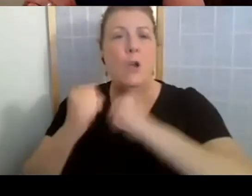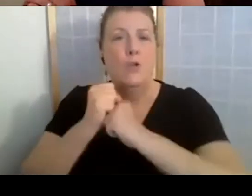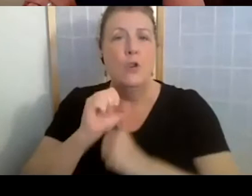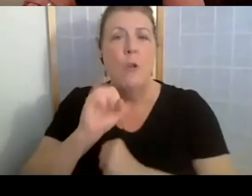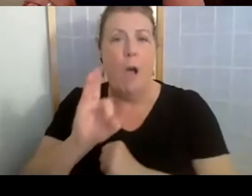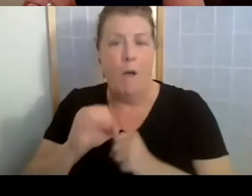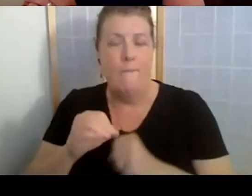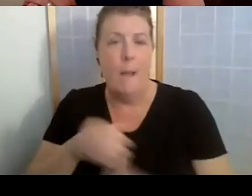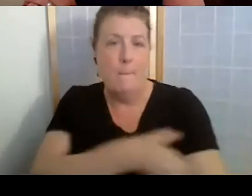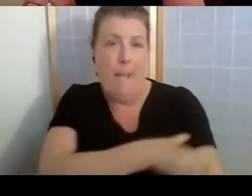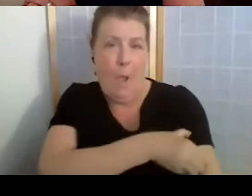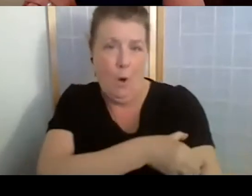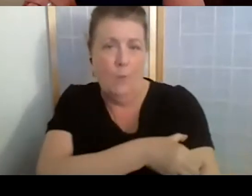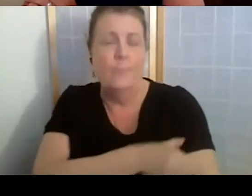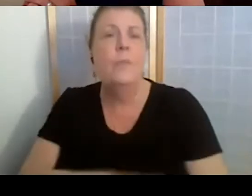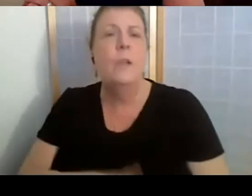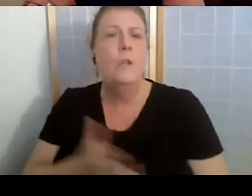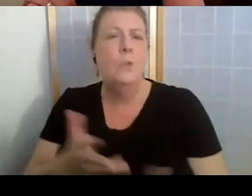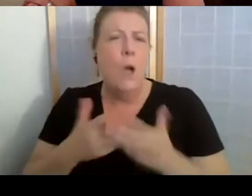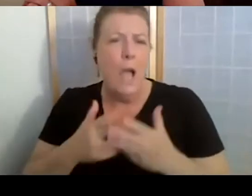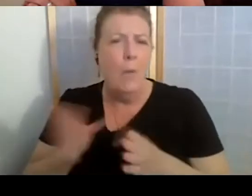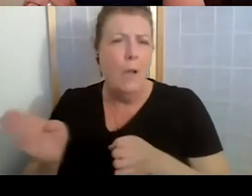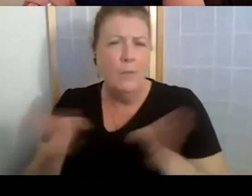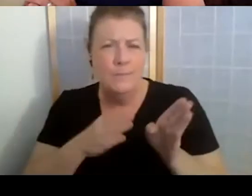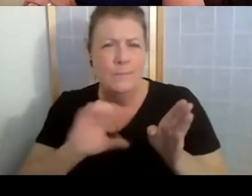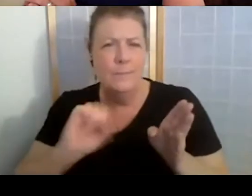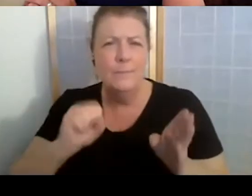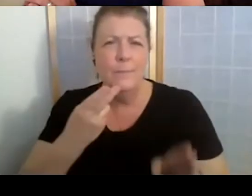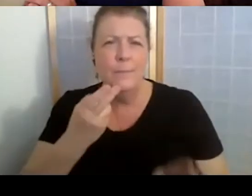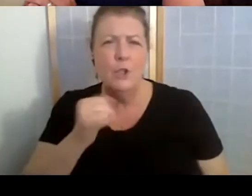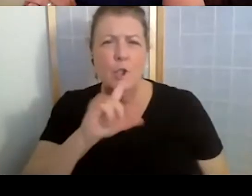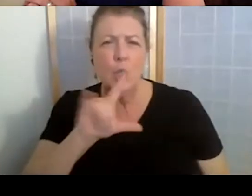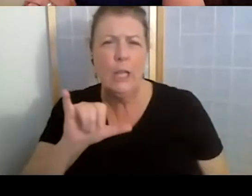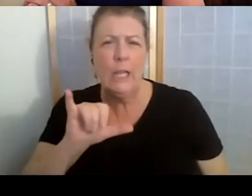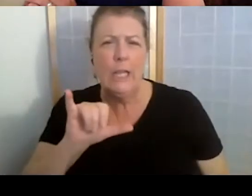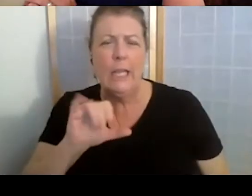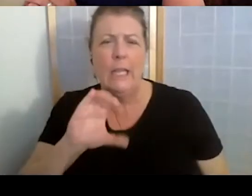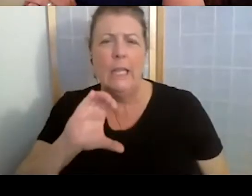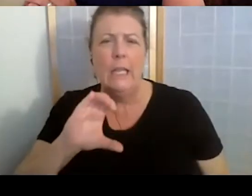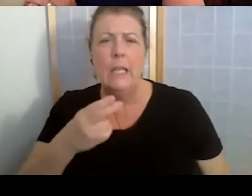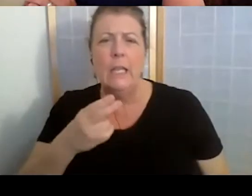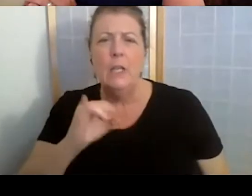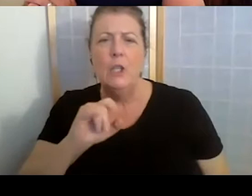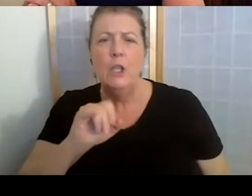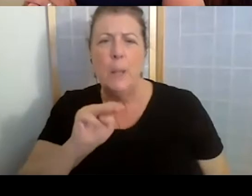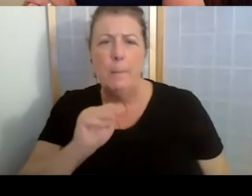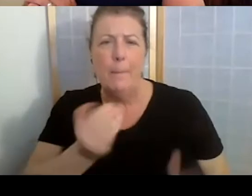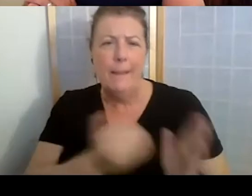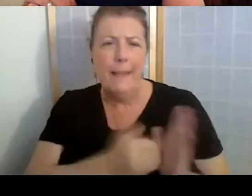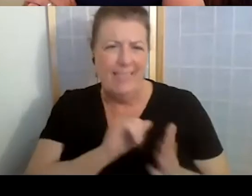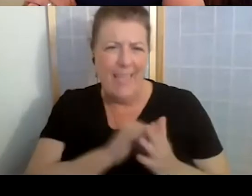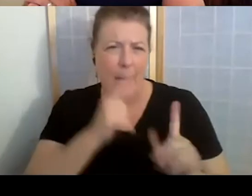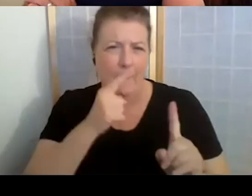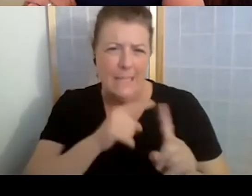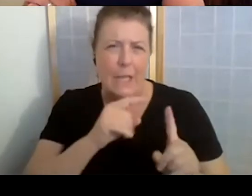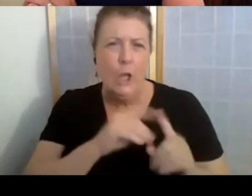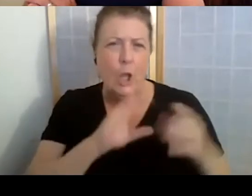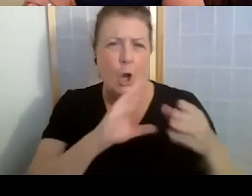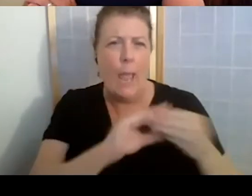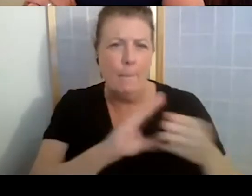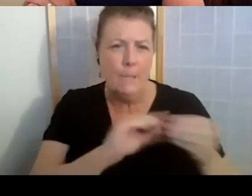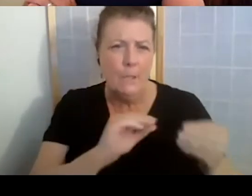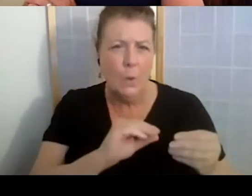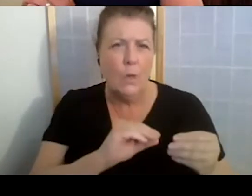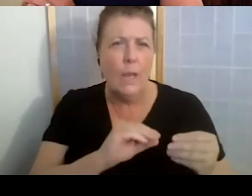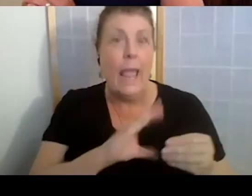And I kind of want to go back to Shirley Chisholm and talk about this, you know, that episode and Shirley's run in general are very much